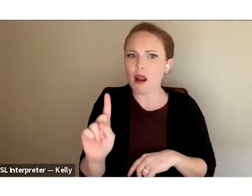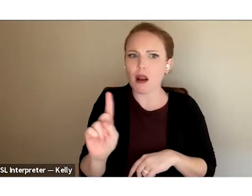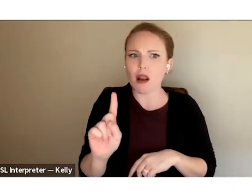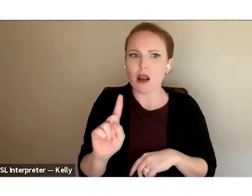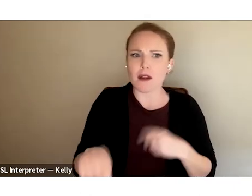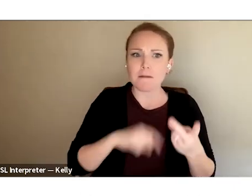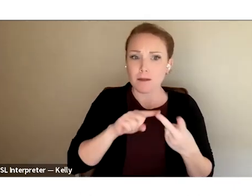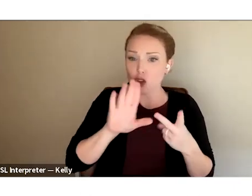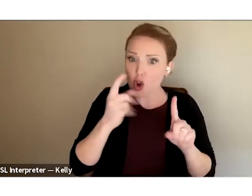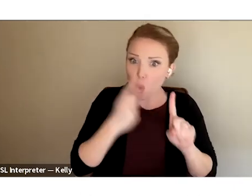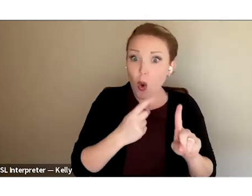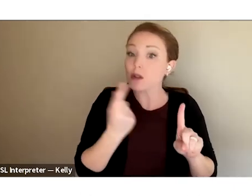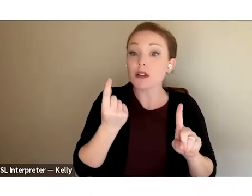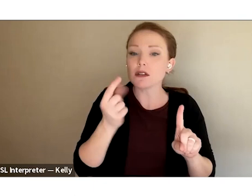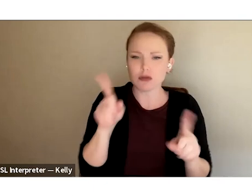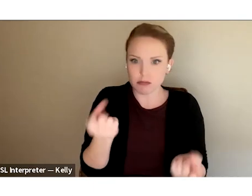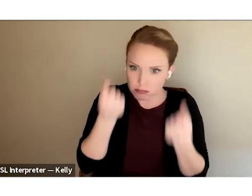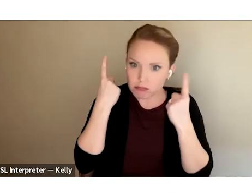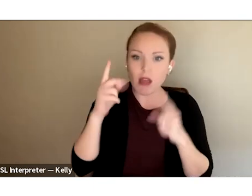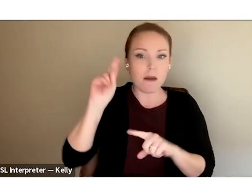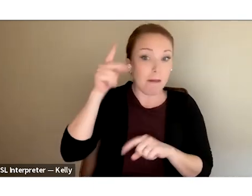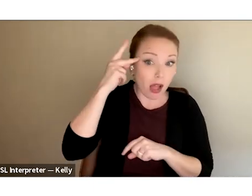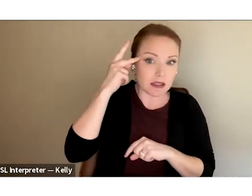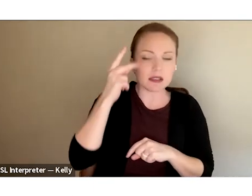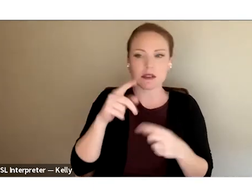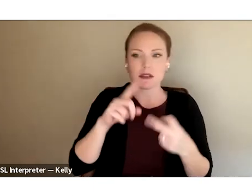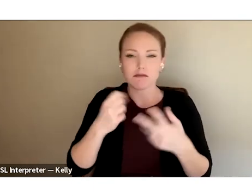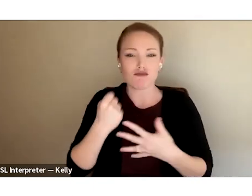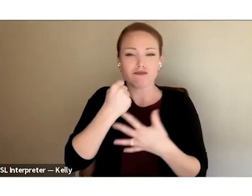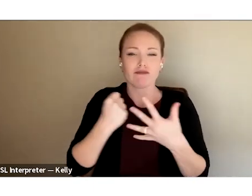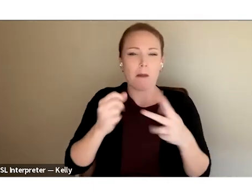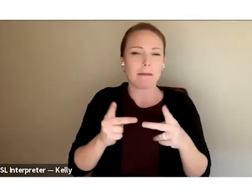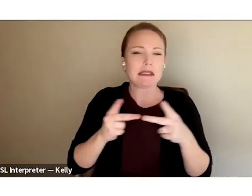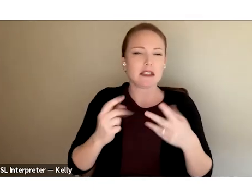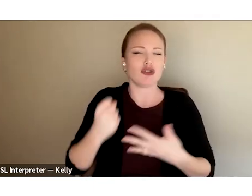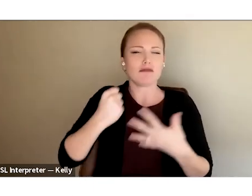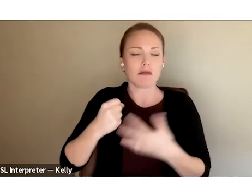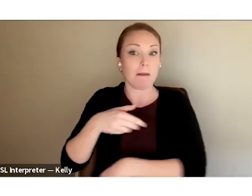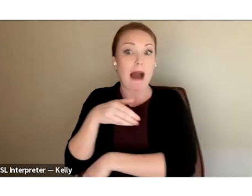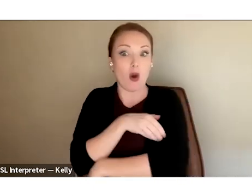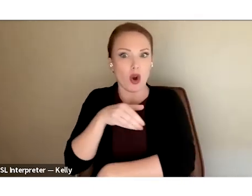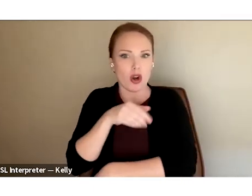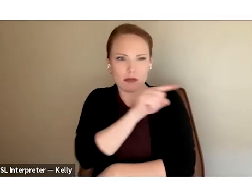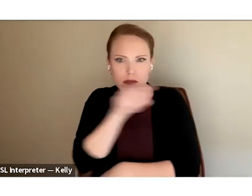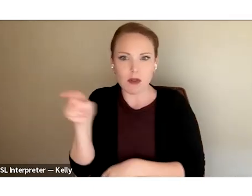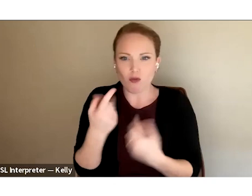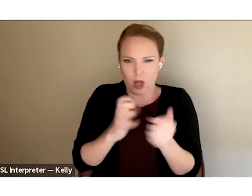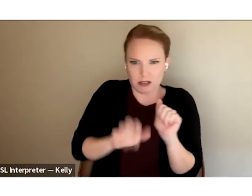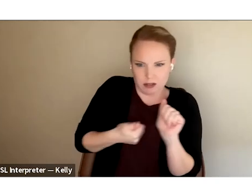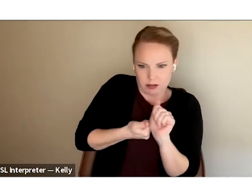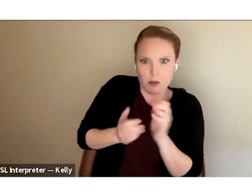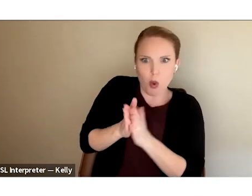to also understand the politics, position, and power of the motivation and intention